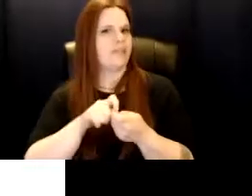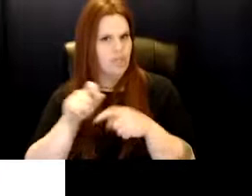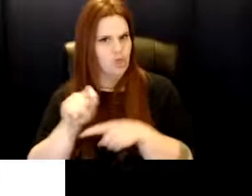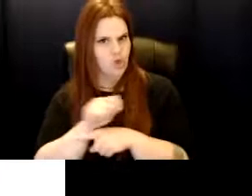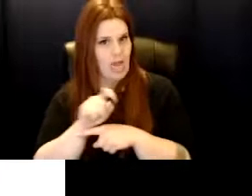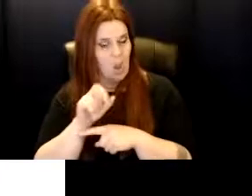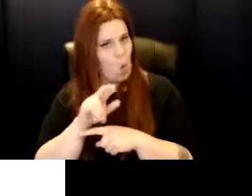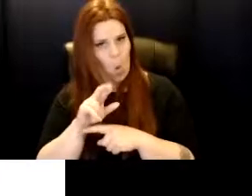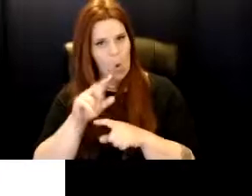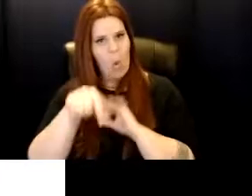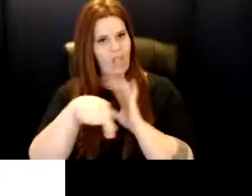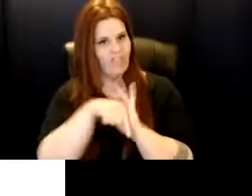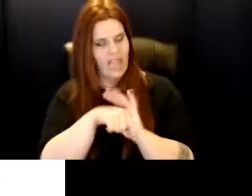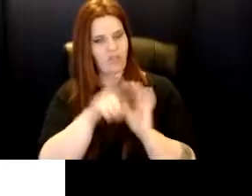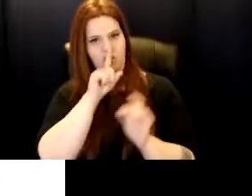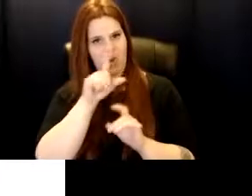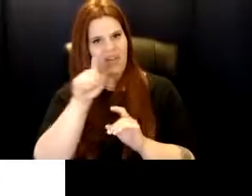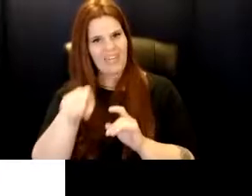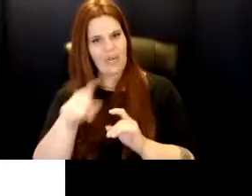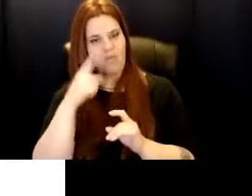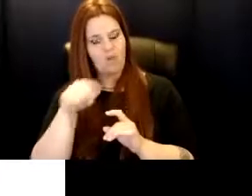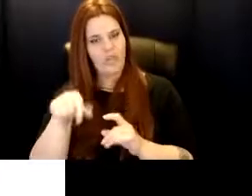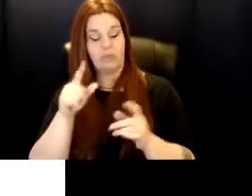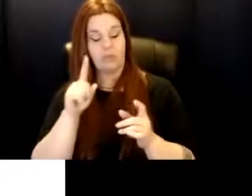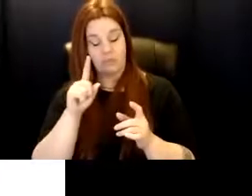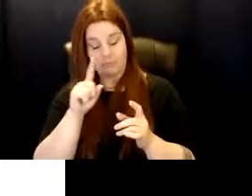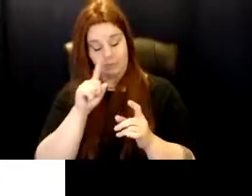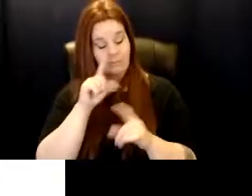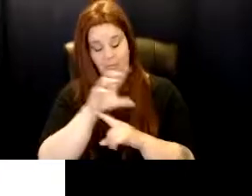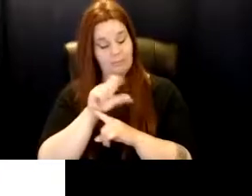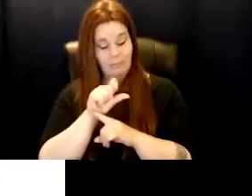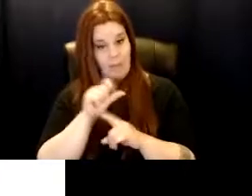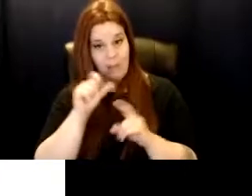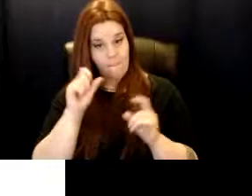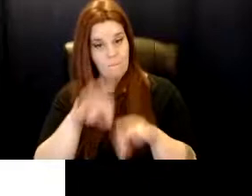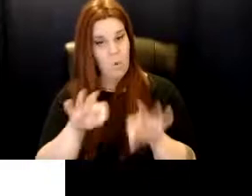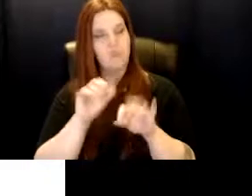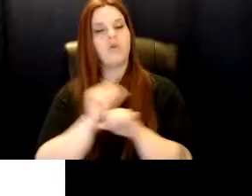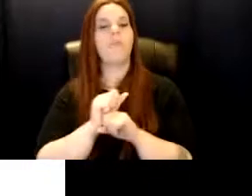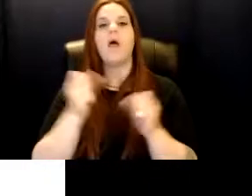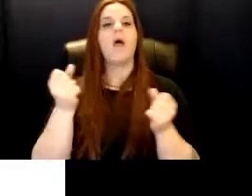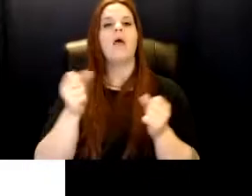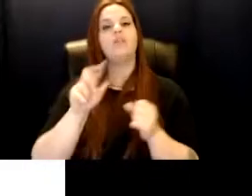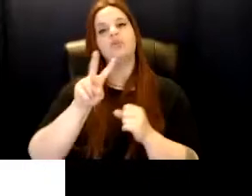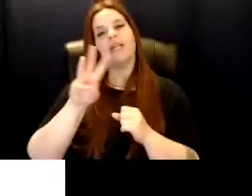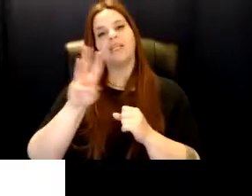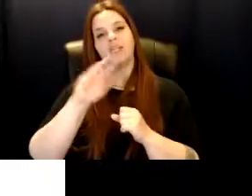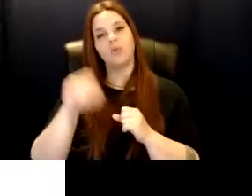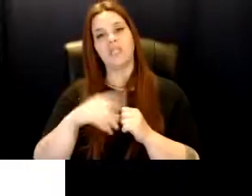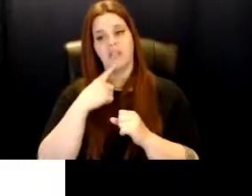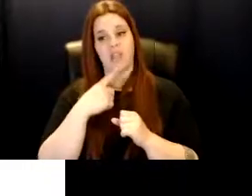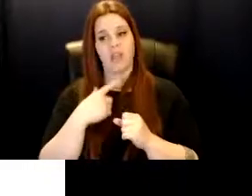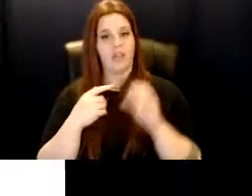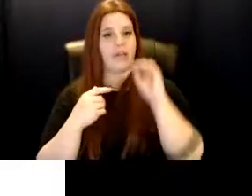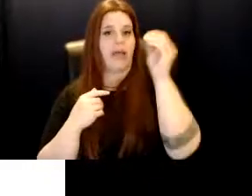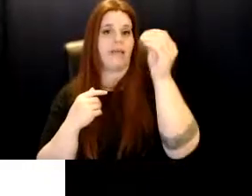or qualifications are needed for this incredibly important job? And a remarkable 26% said